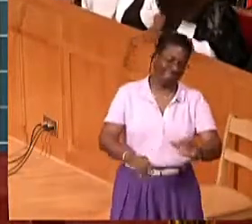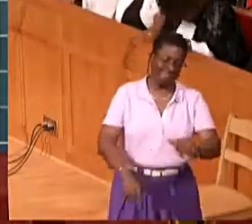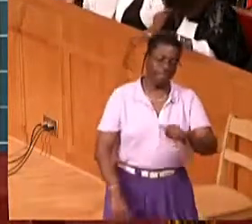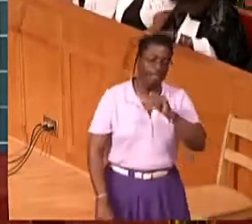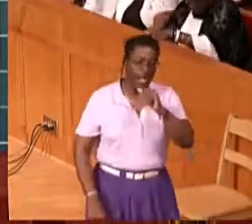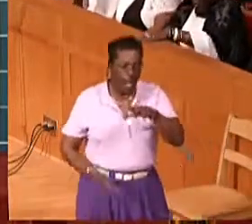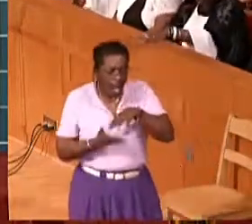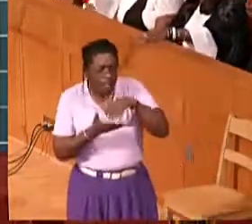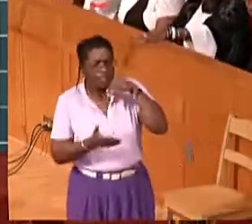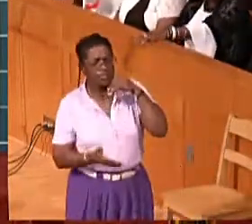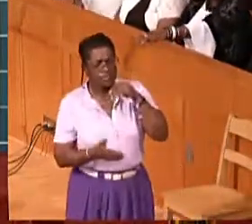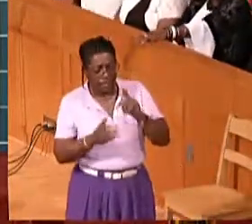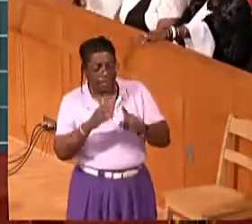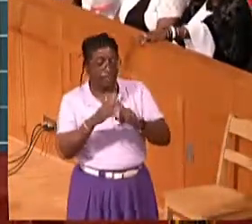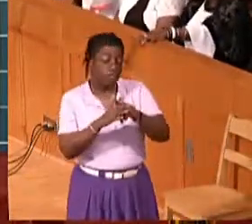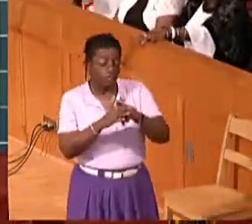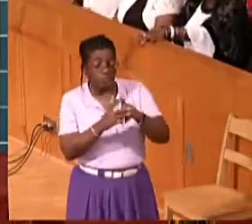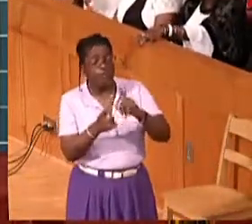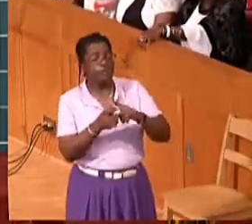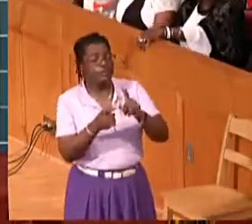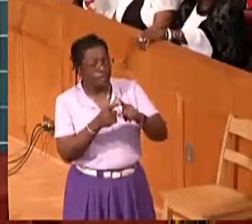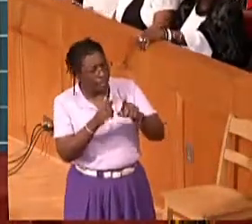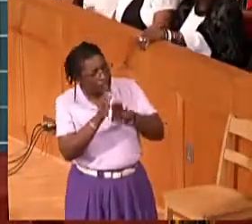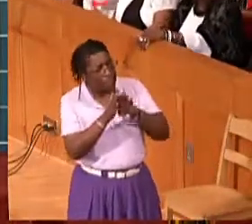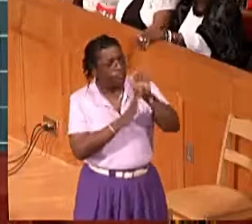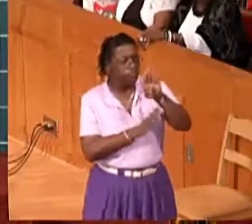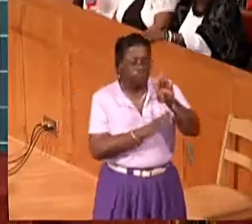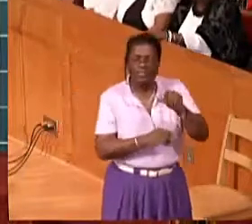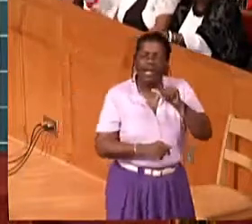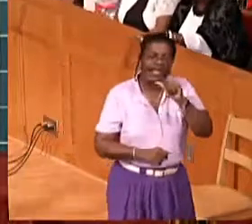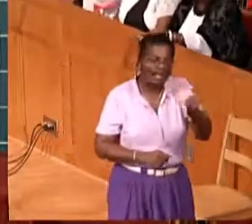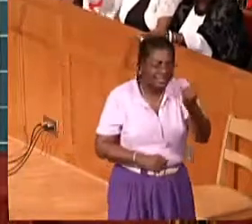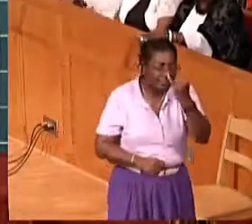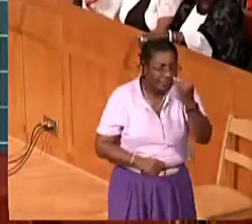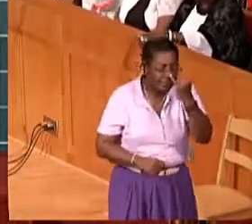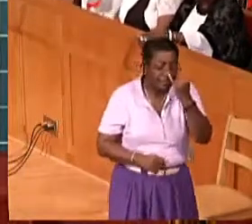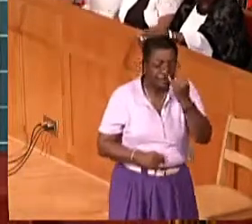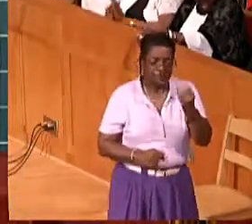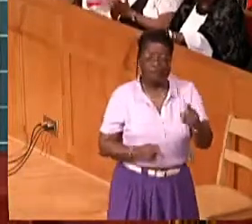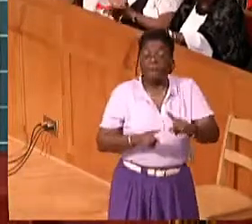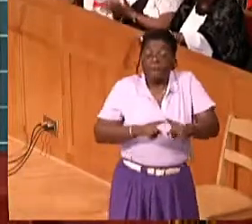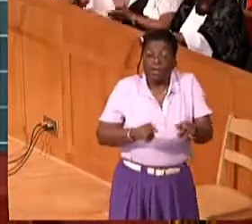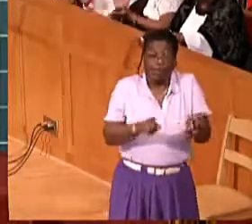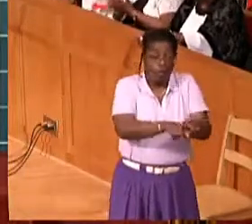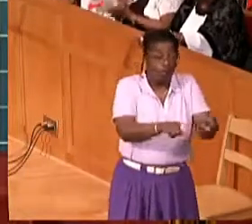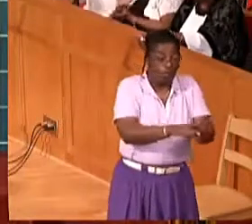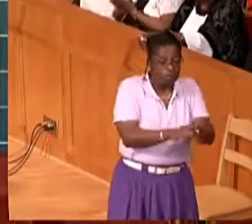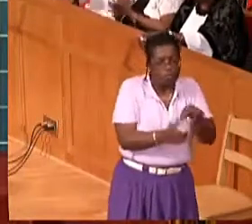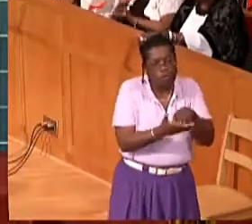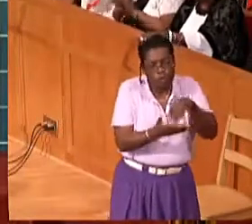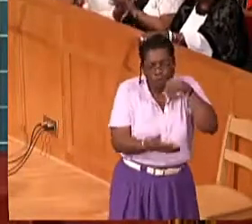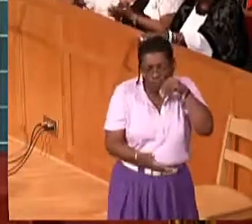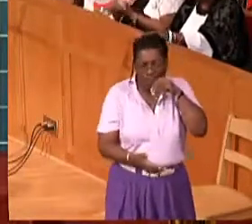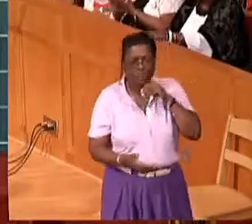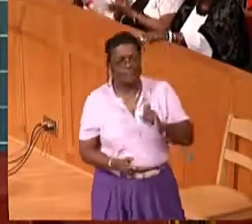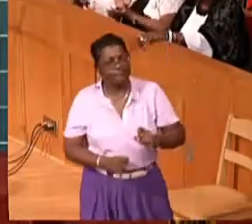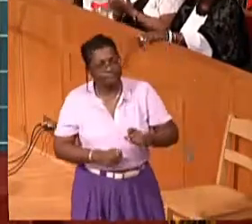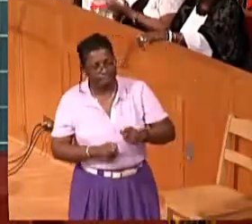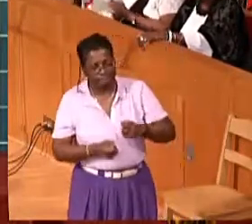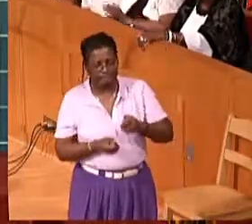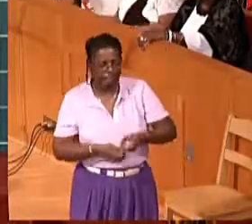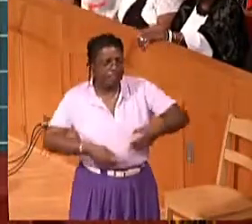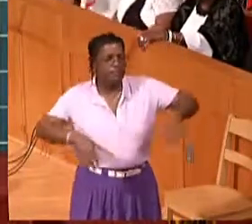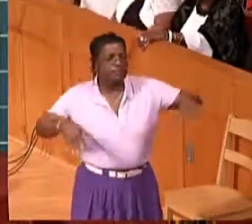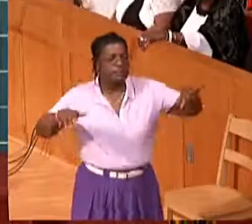learned how to show up. I learned how to grow up. But then I learned how to give up. I learned how to give to my pastor who was on love